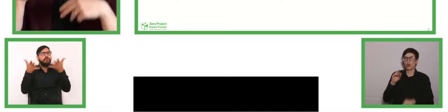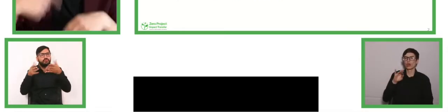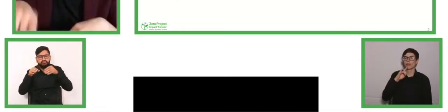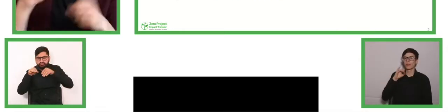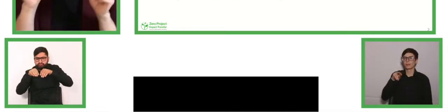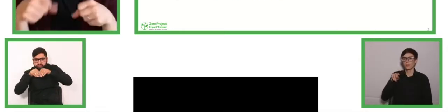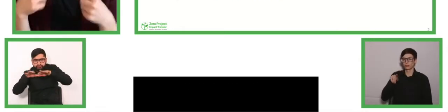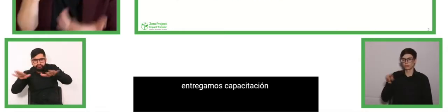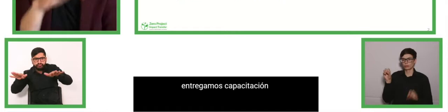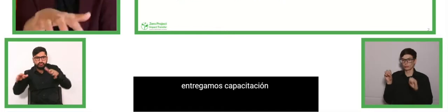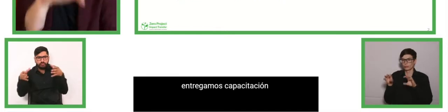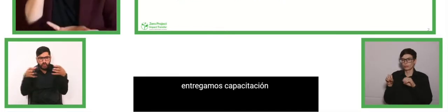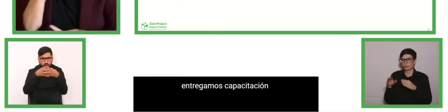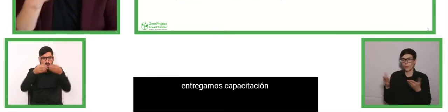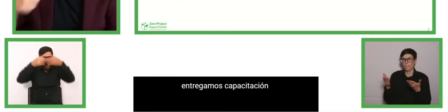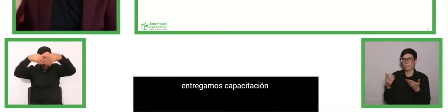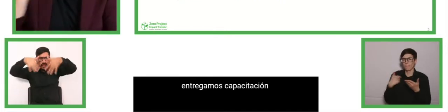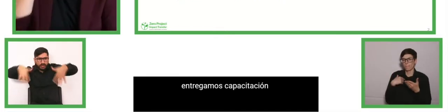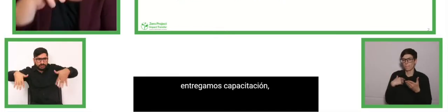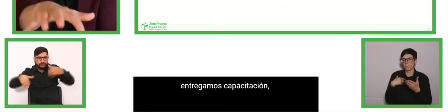goal of capacity building.